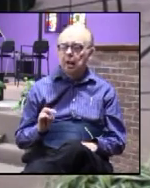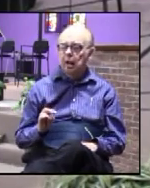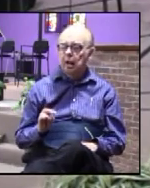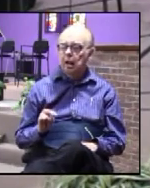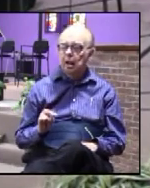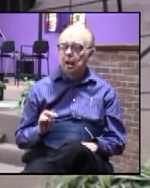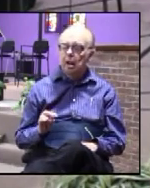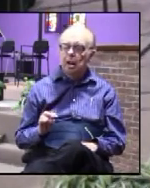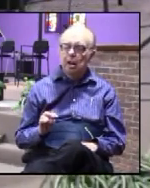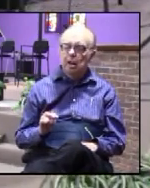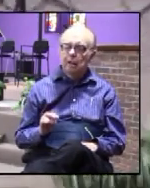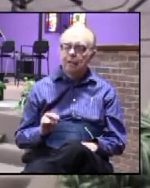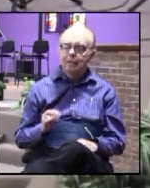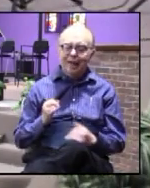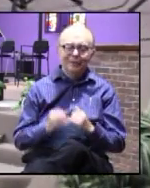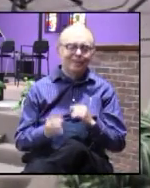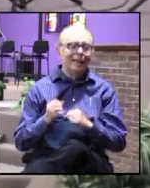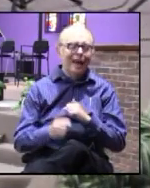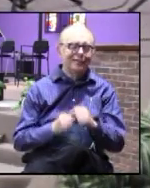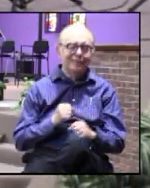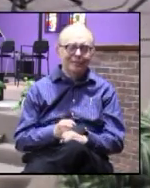That was last year.